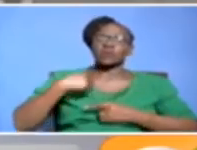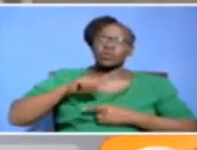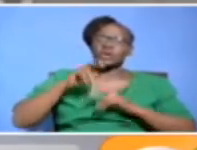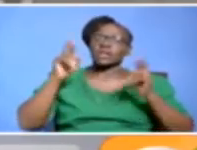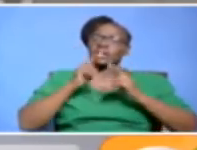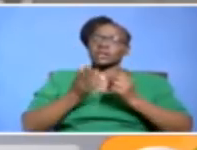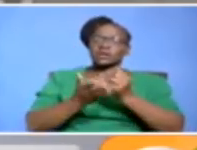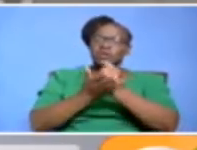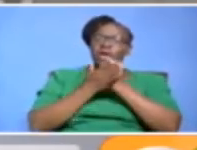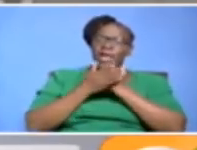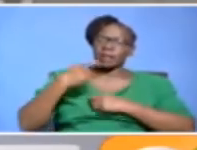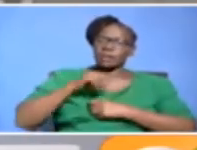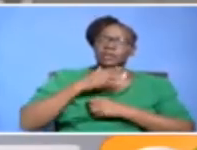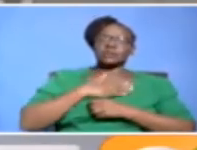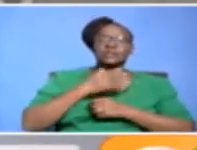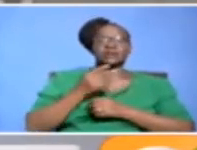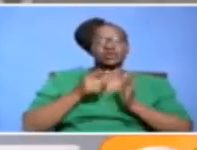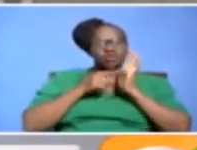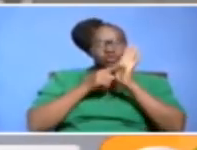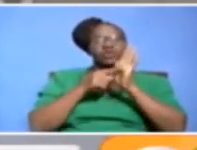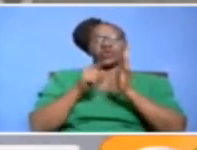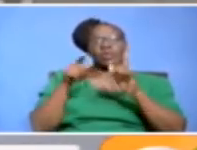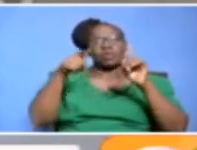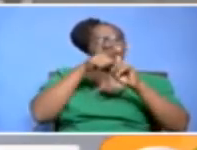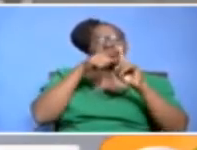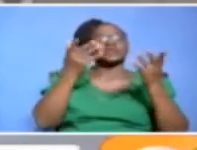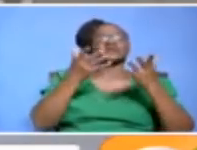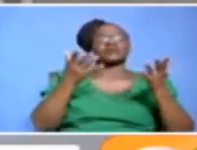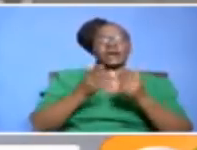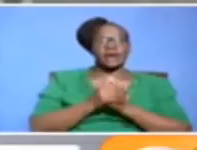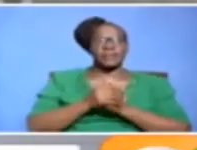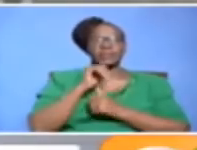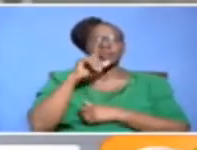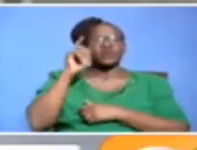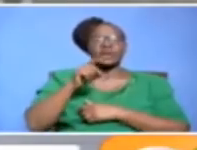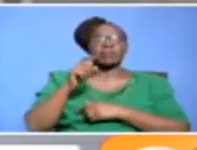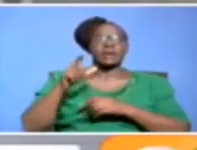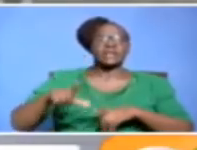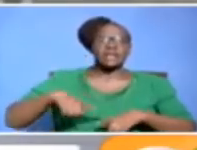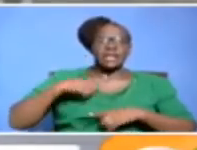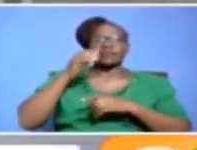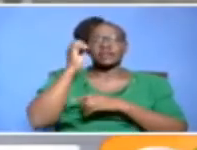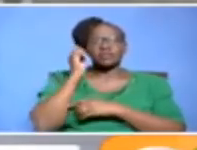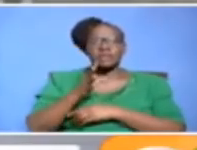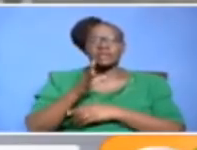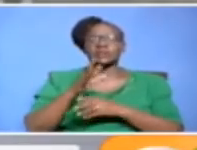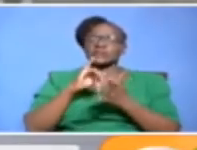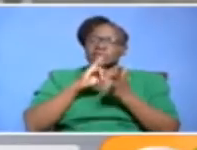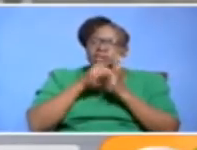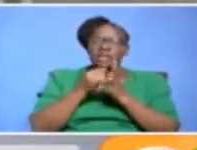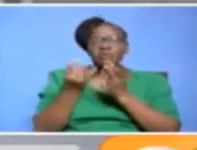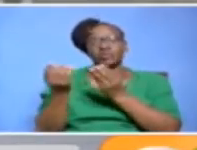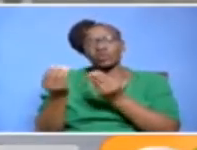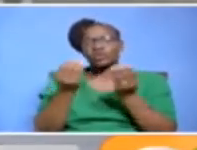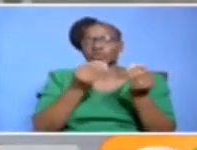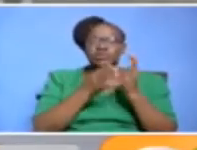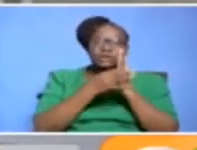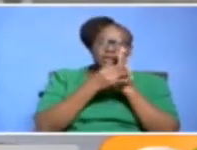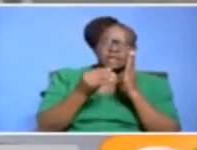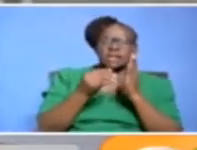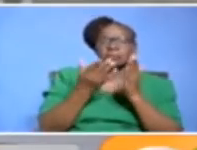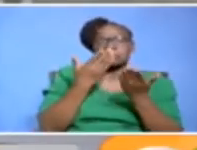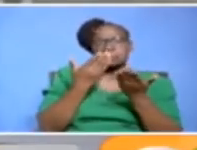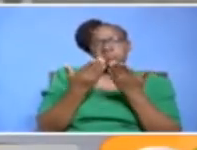see the positive sides. And that is, it doesn't have to be like high level kind of education. Give them some skills. If you see like a